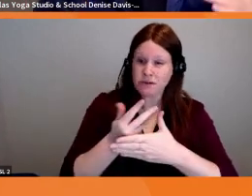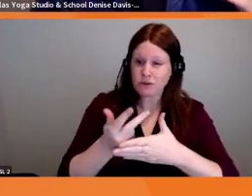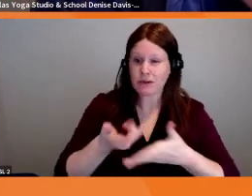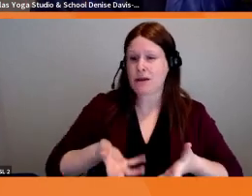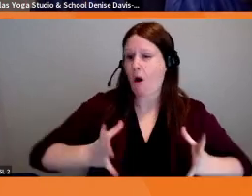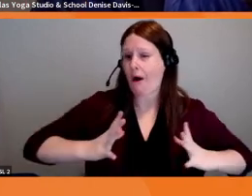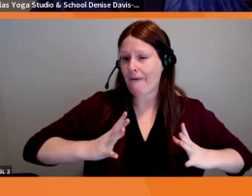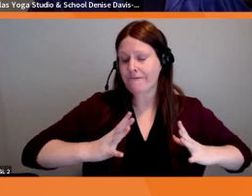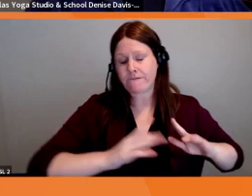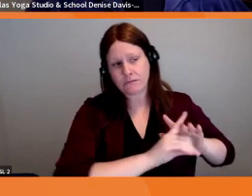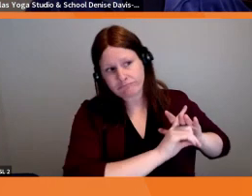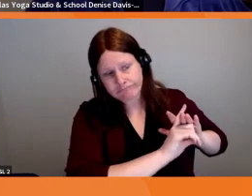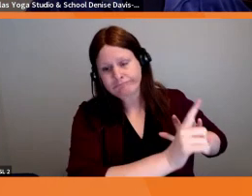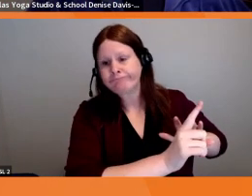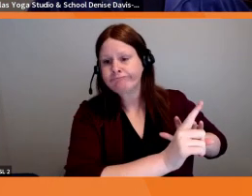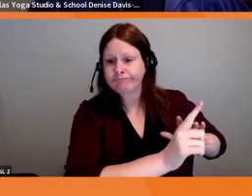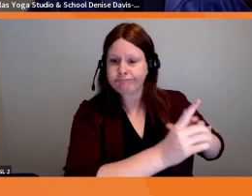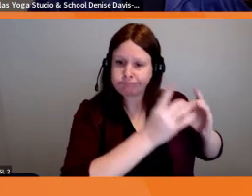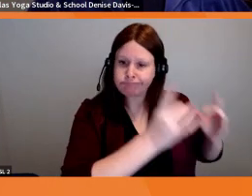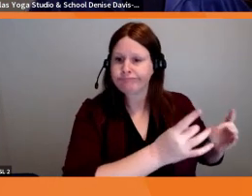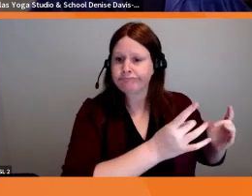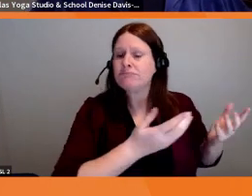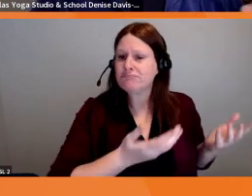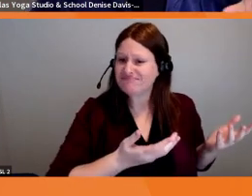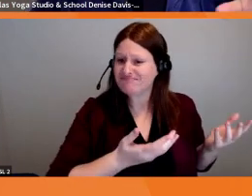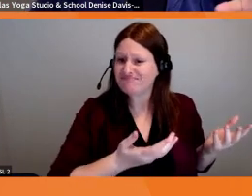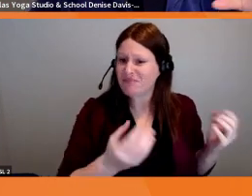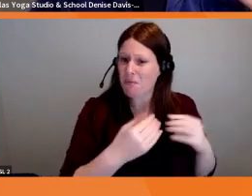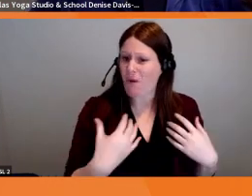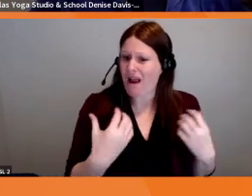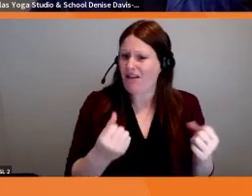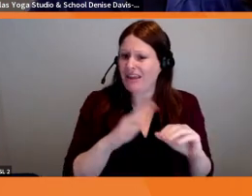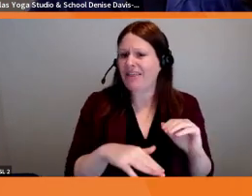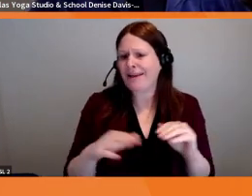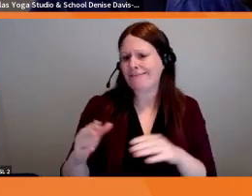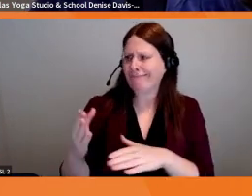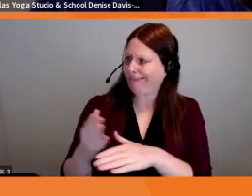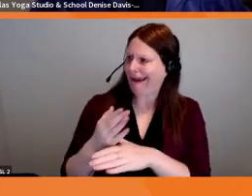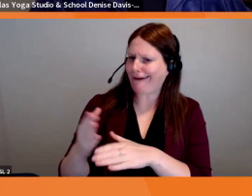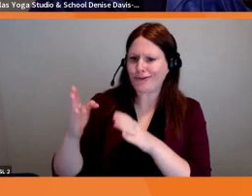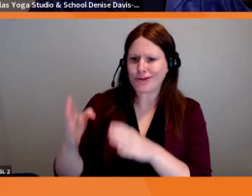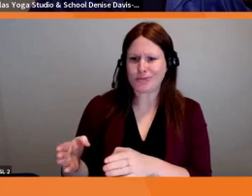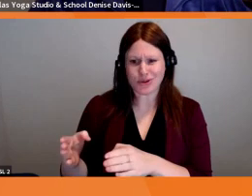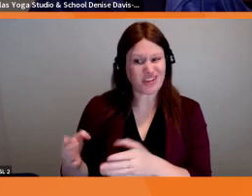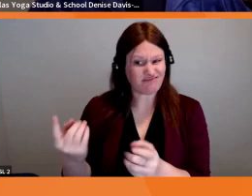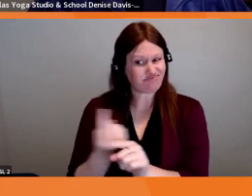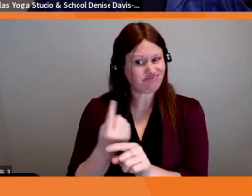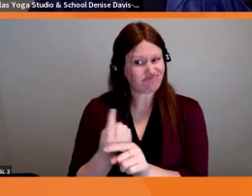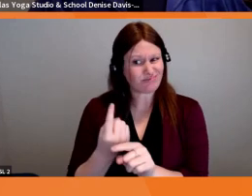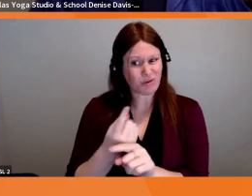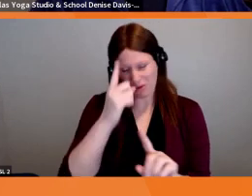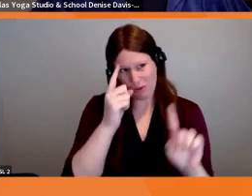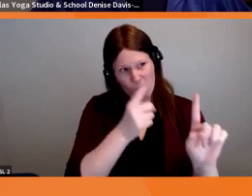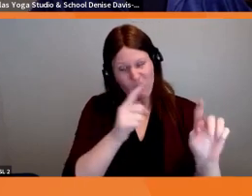stay more healthy than the average person out there. And it's a tangible, realistic type of a goal,